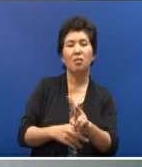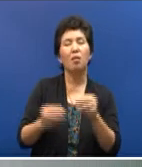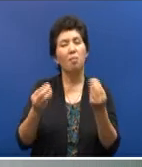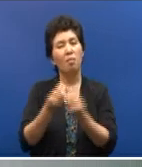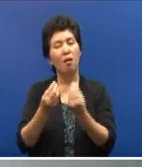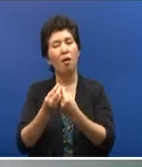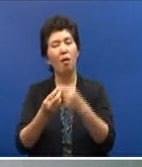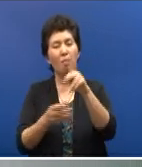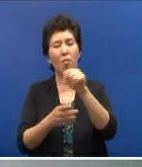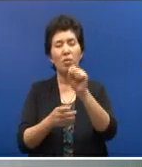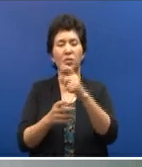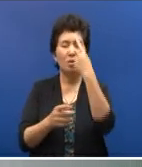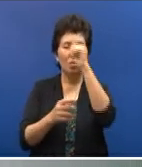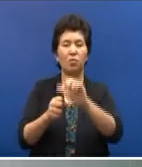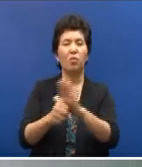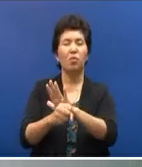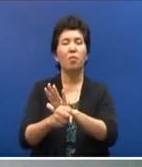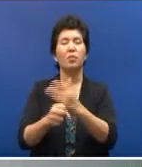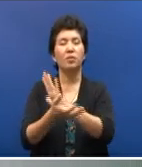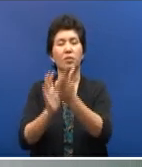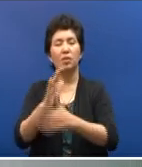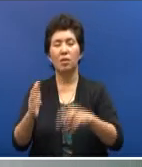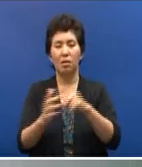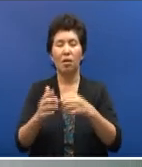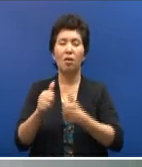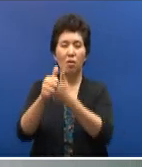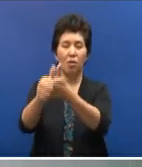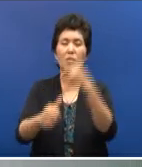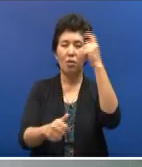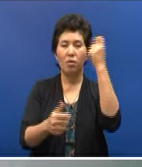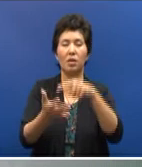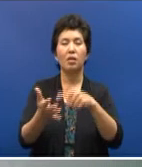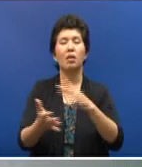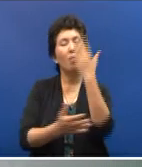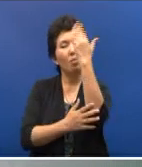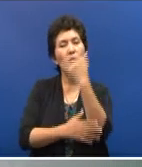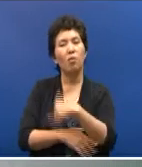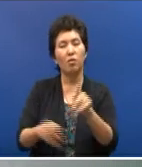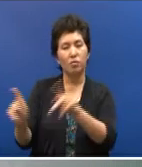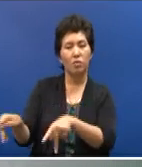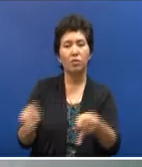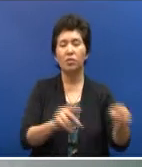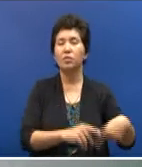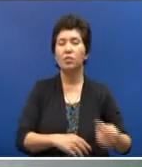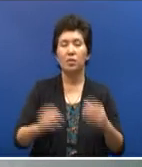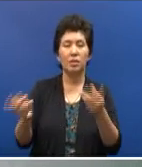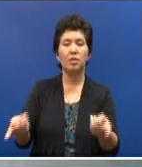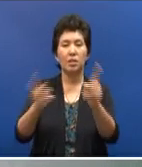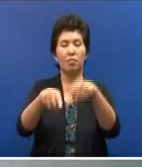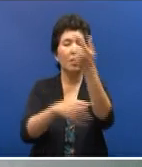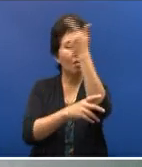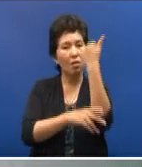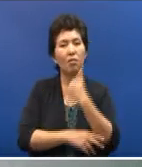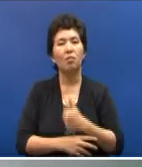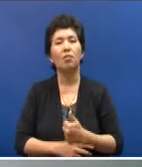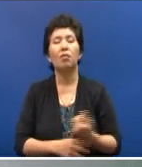towards oppositions and conflict. Okay, according to this theory, okay, why stratification happen? It is